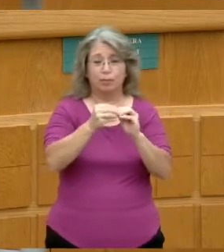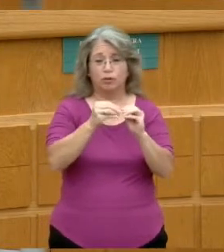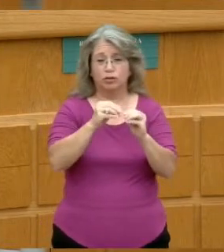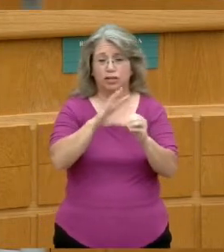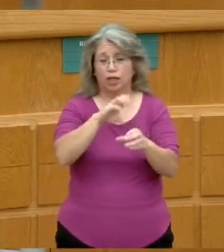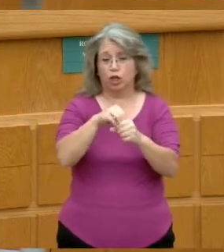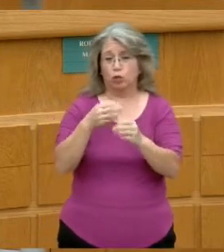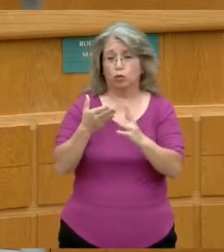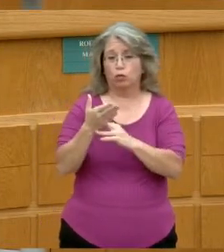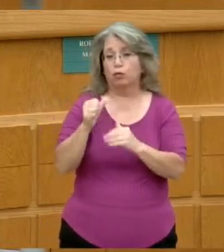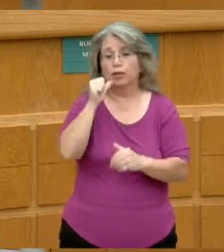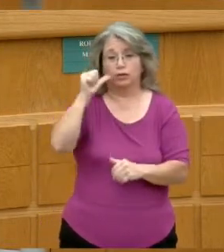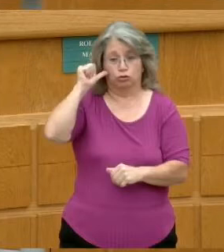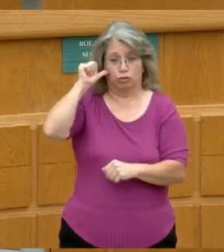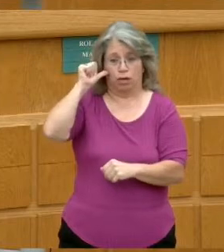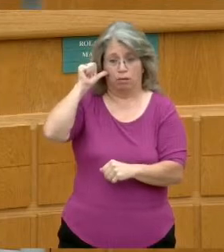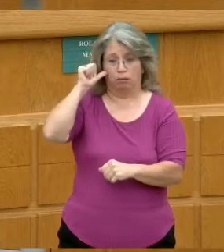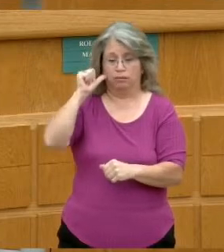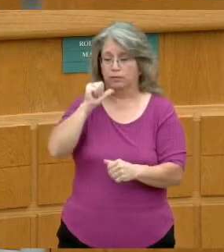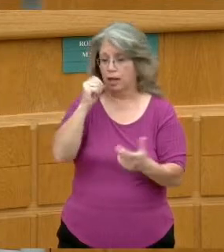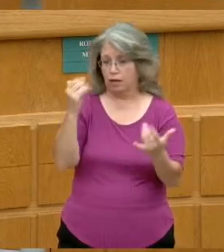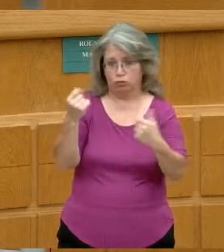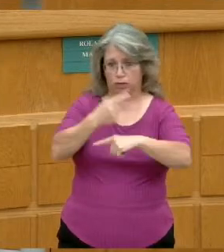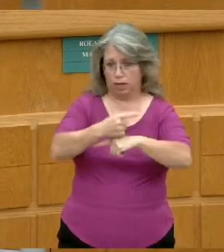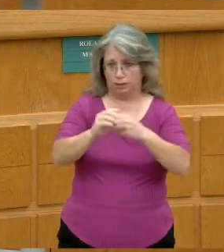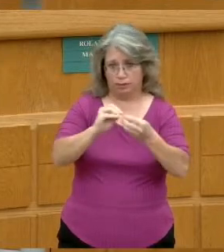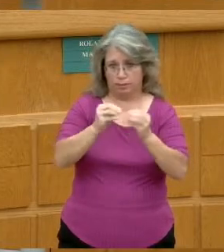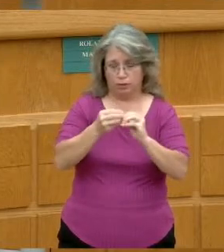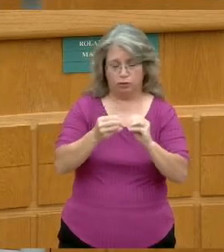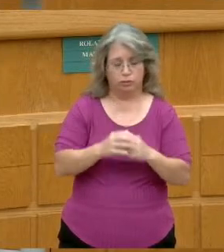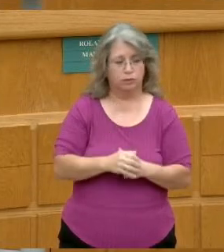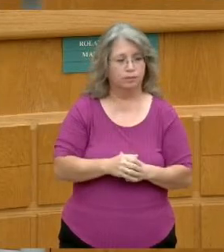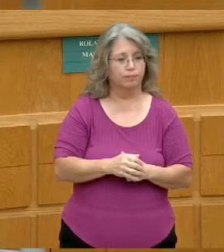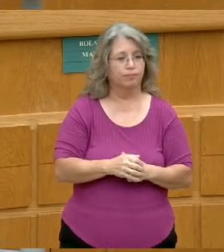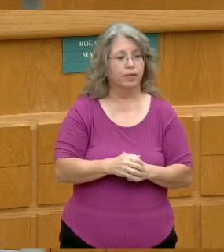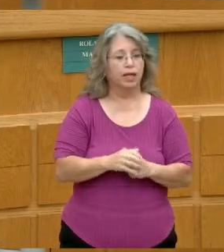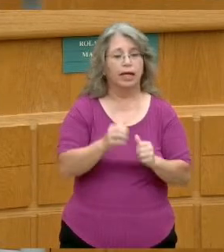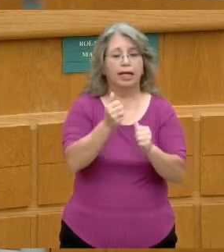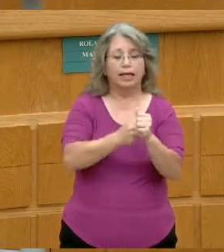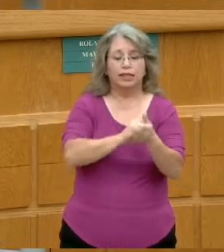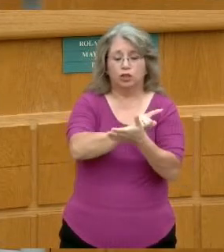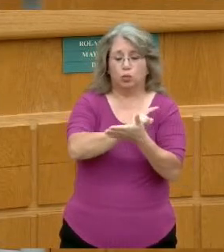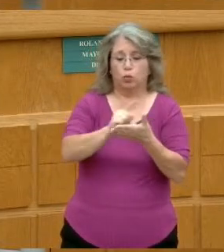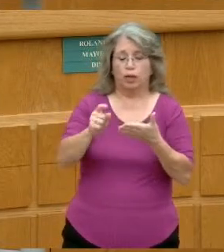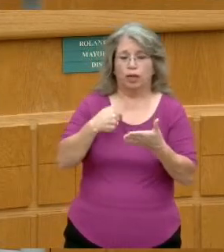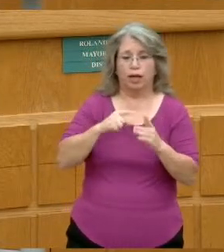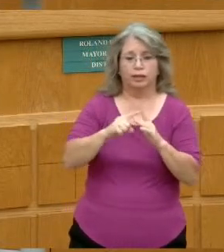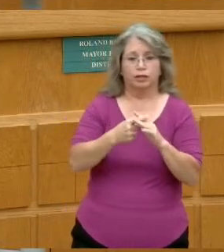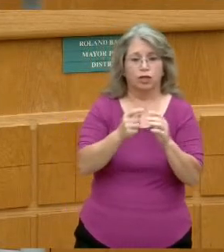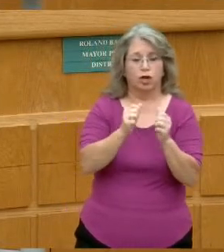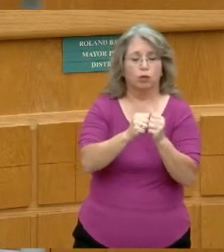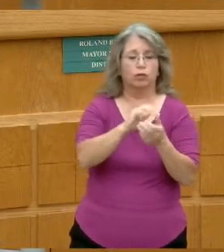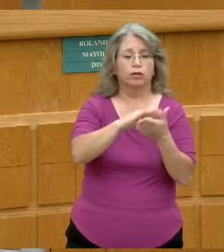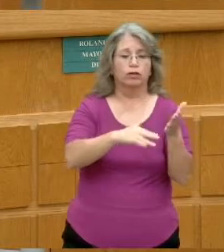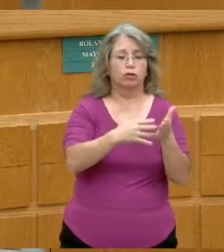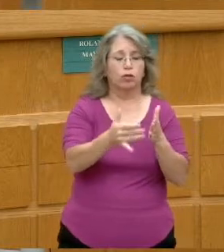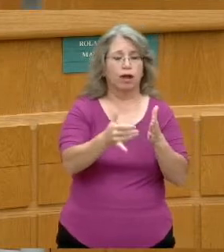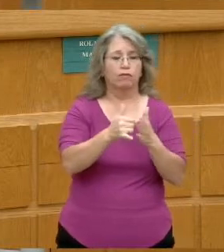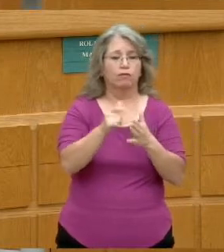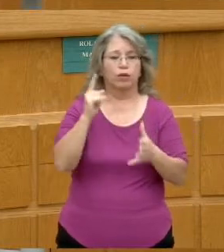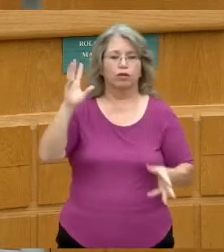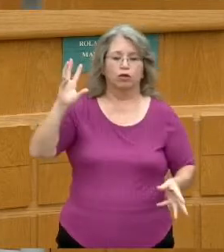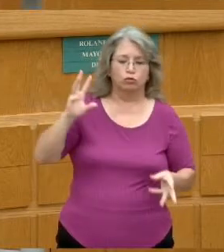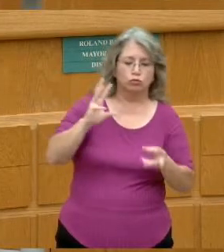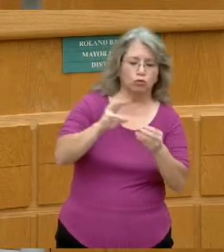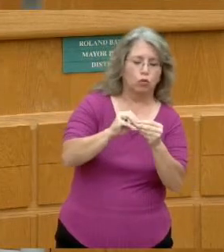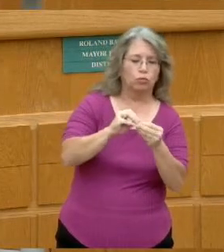So, each week, I start with a graph of the cumulative total number of cases which are positive for COVID-19 in